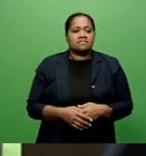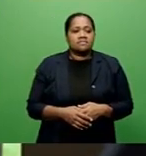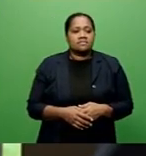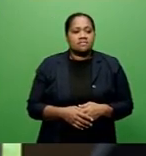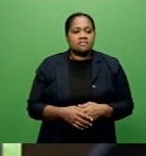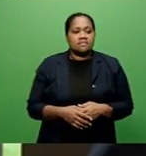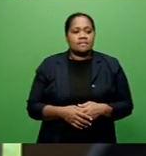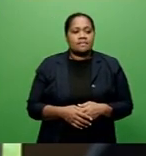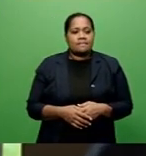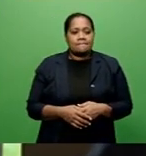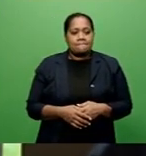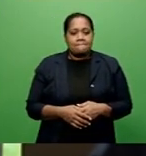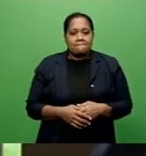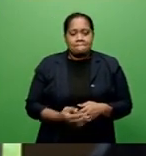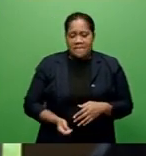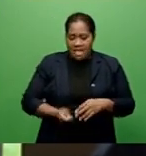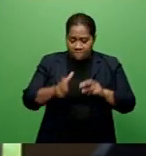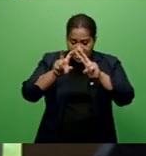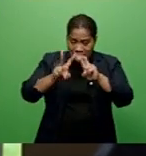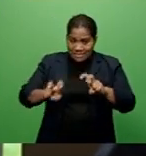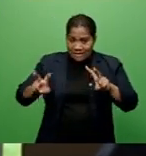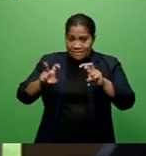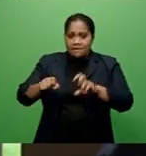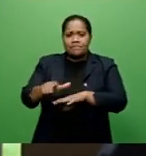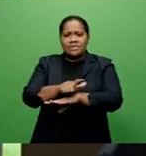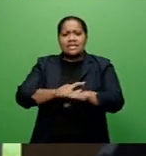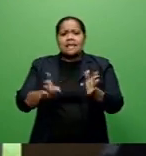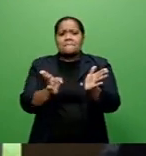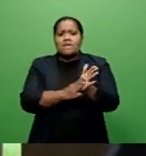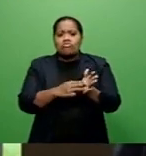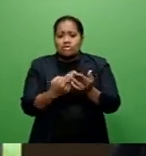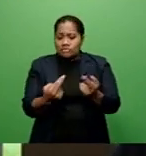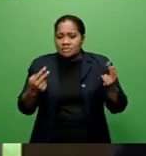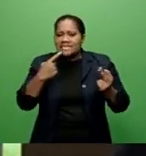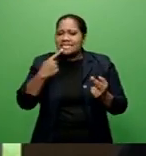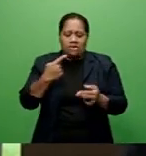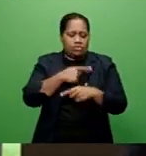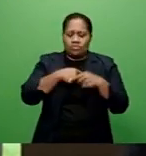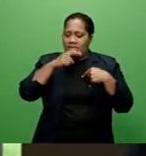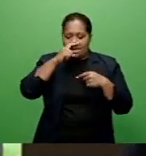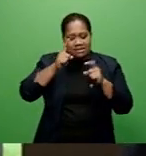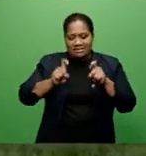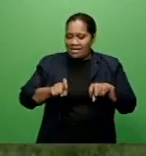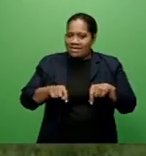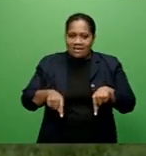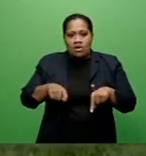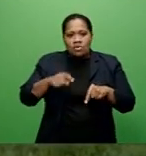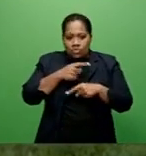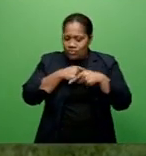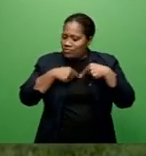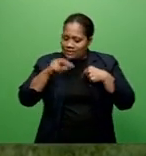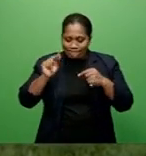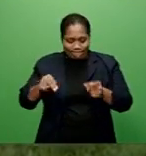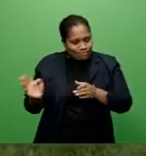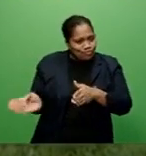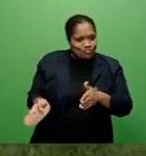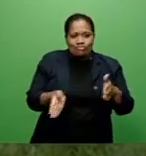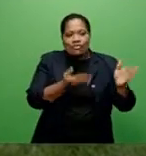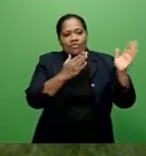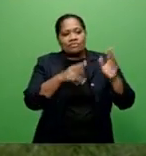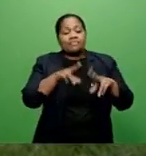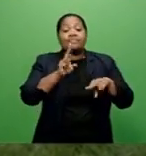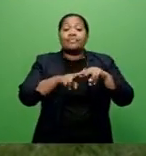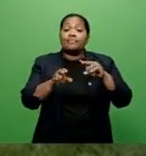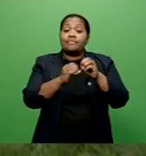After their survey, the Lands and Mineral Resources told us we can't stay here anymore. We have to move. FBC News